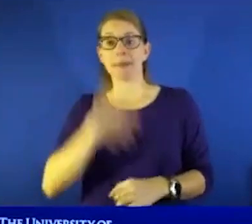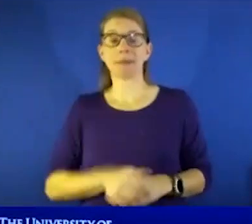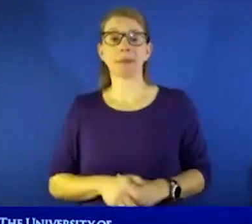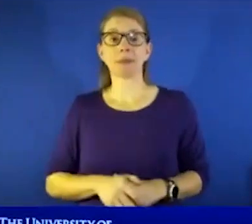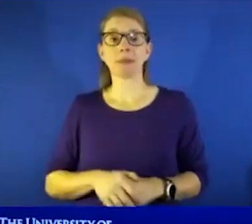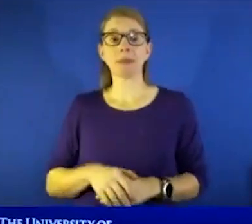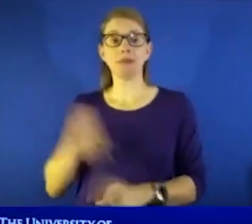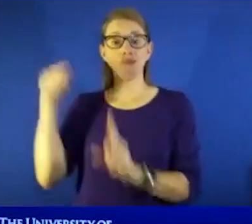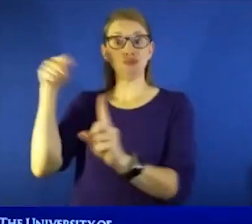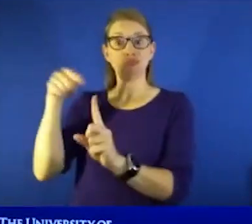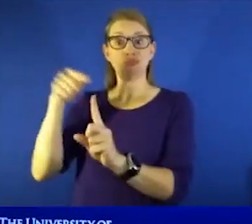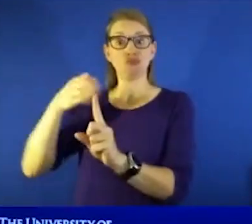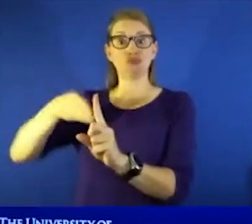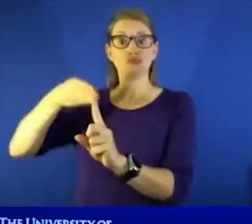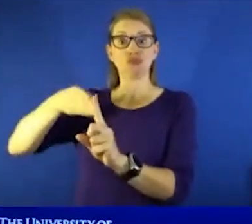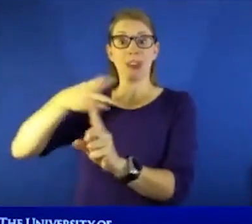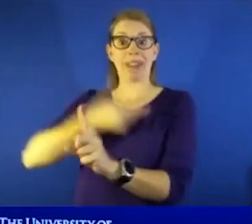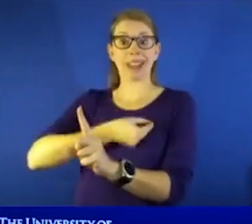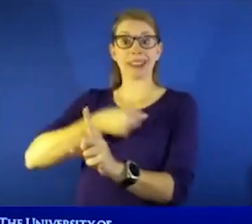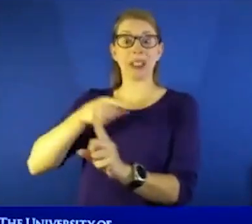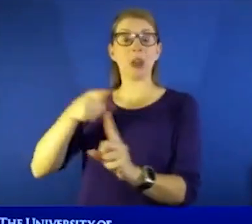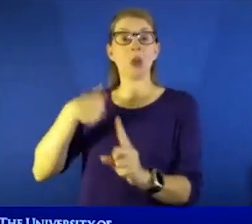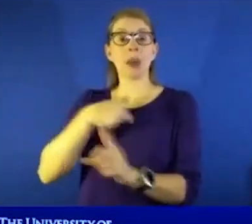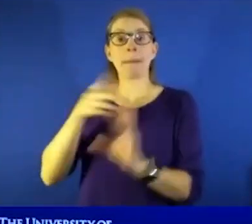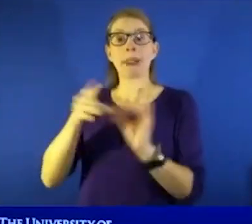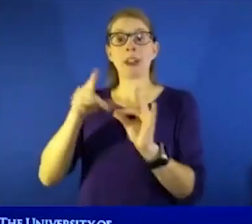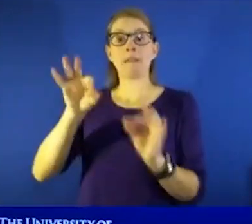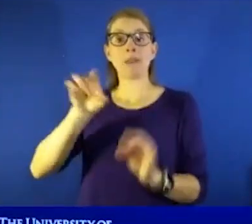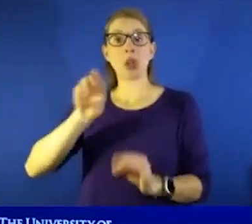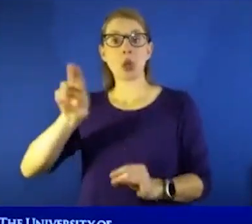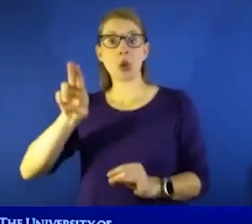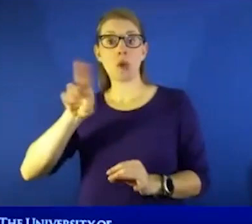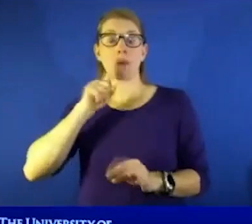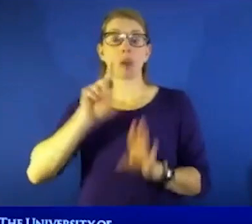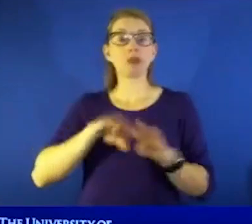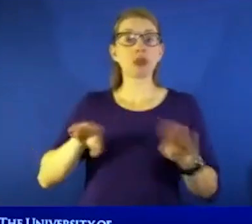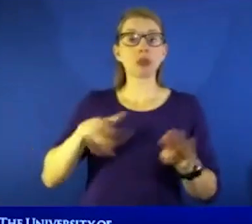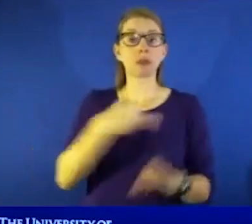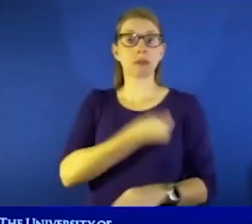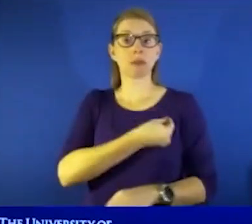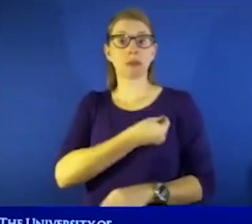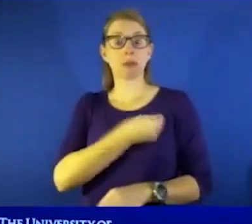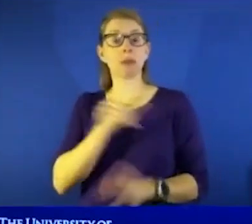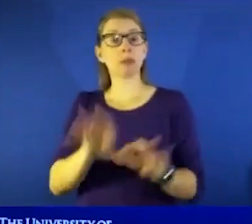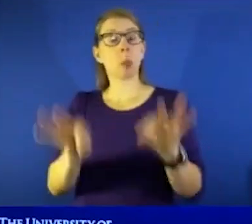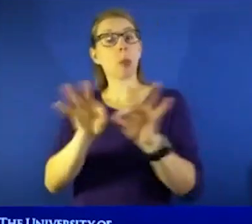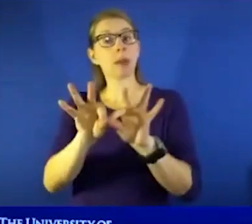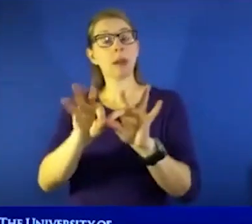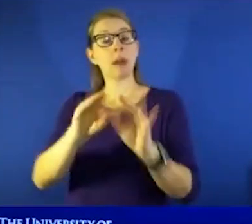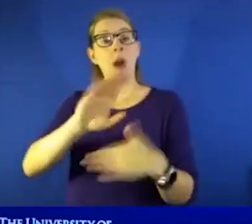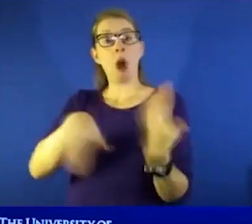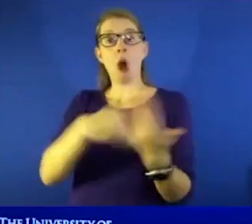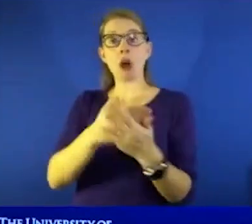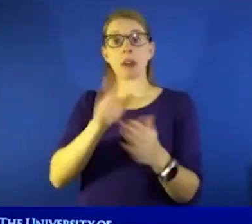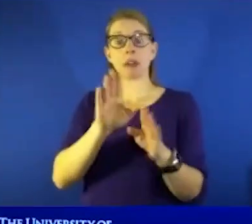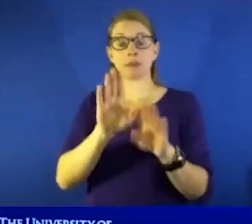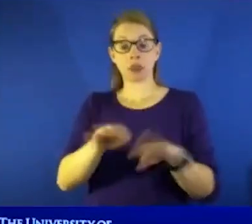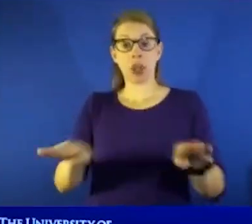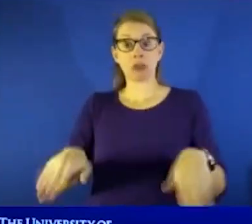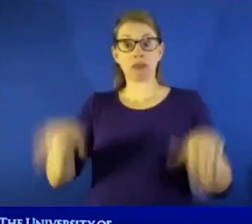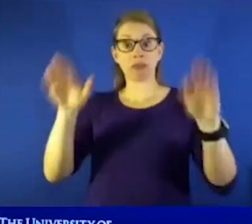here. You know, we mentioned influenza vaccine for children. That is important. All of their childhood vaccines are